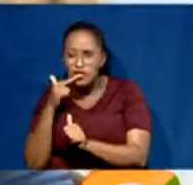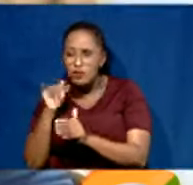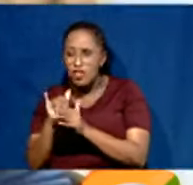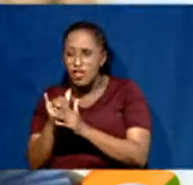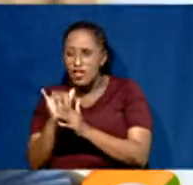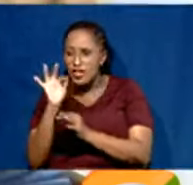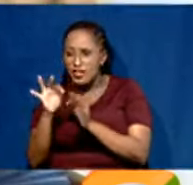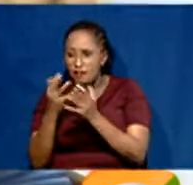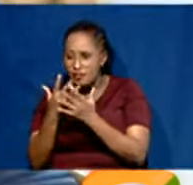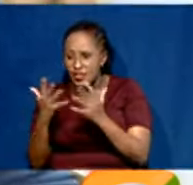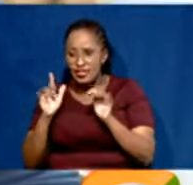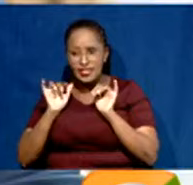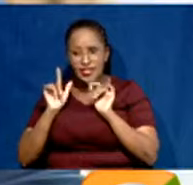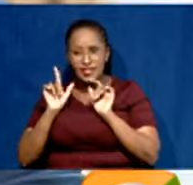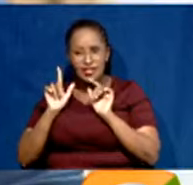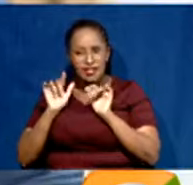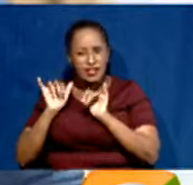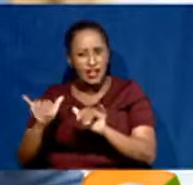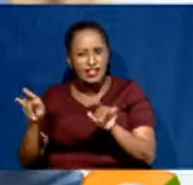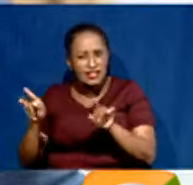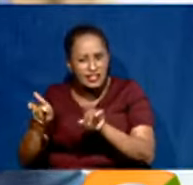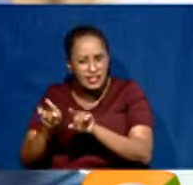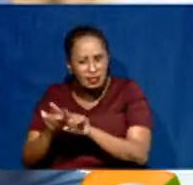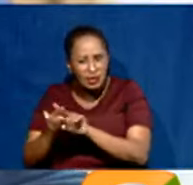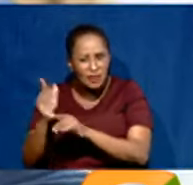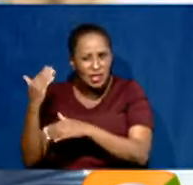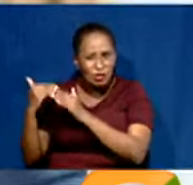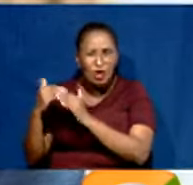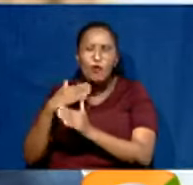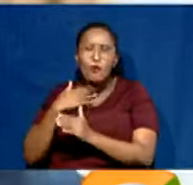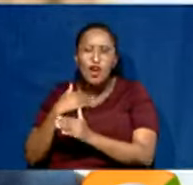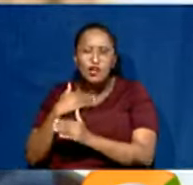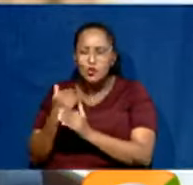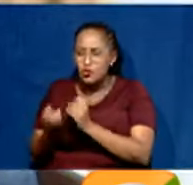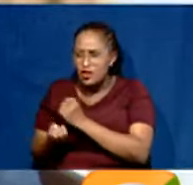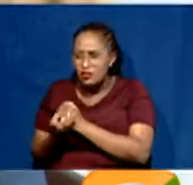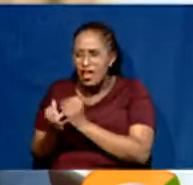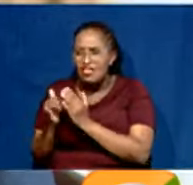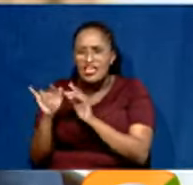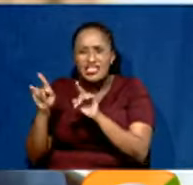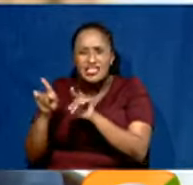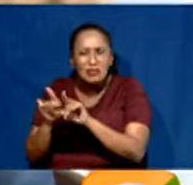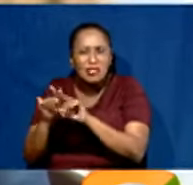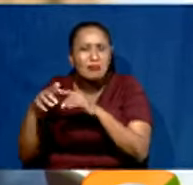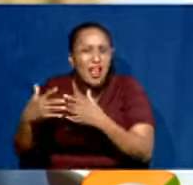things had remained constant, and I was hoping that you'd explain what is that constant, because you also say